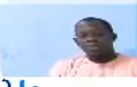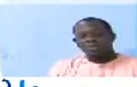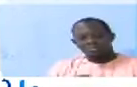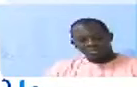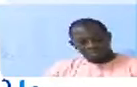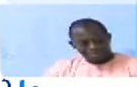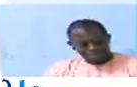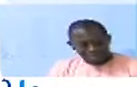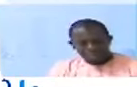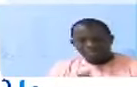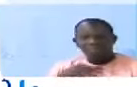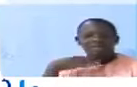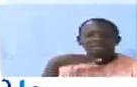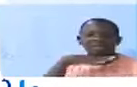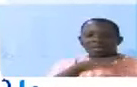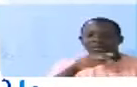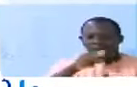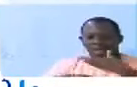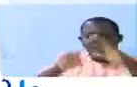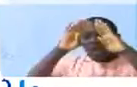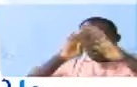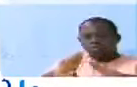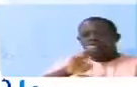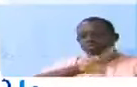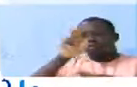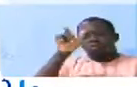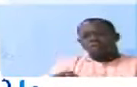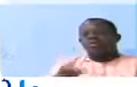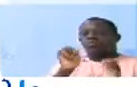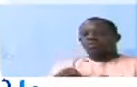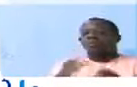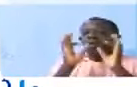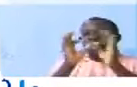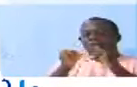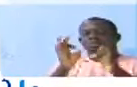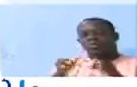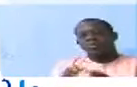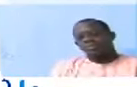that house, nobody can explain to anybody.